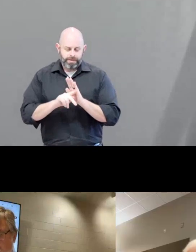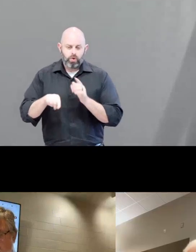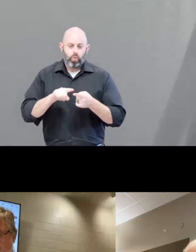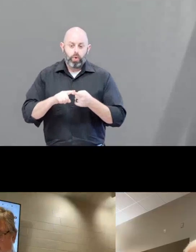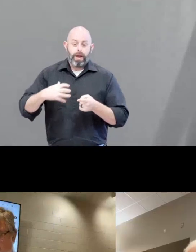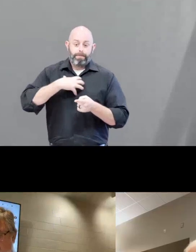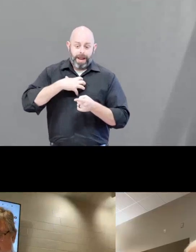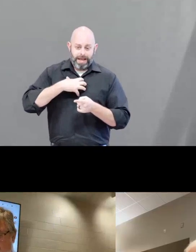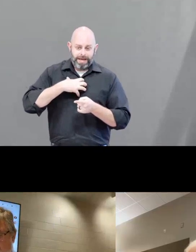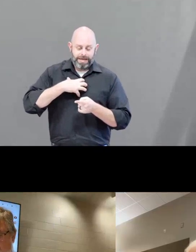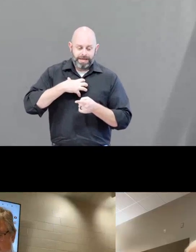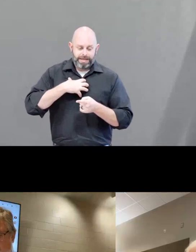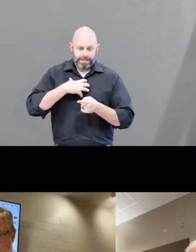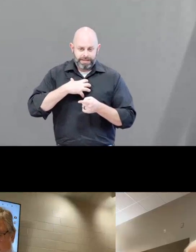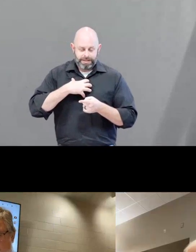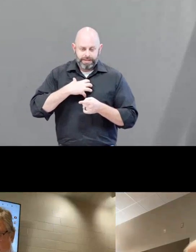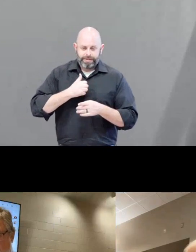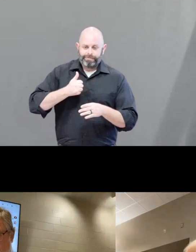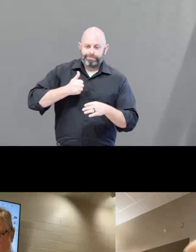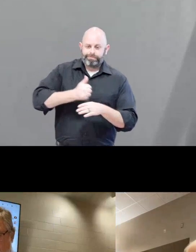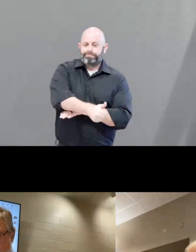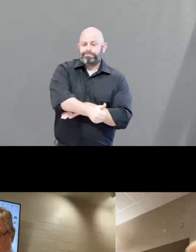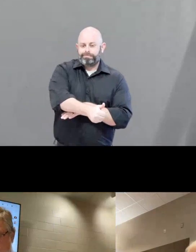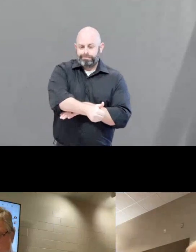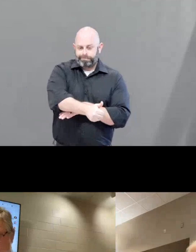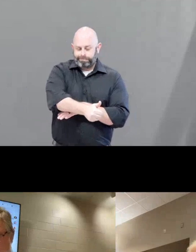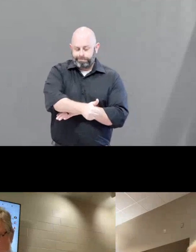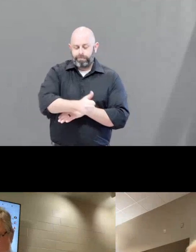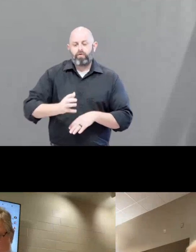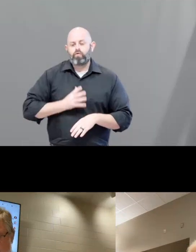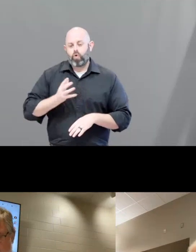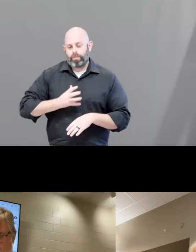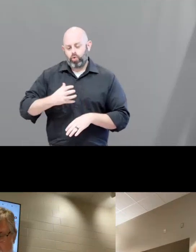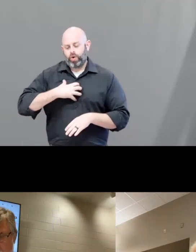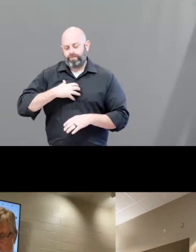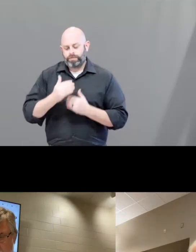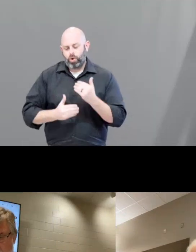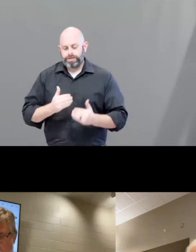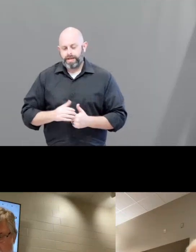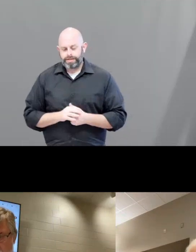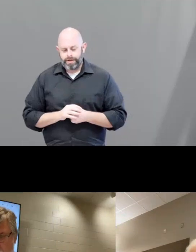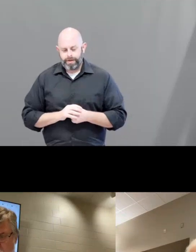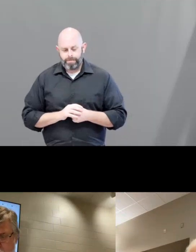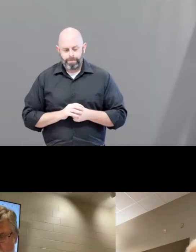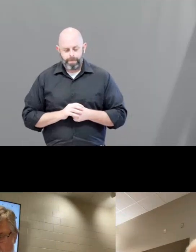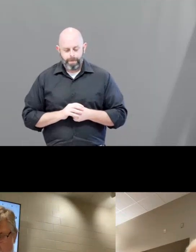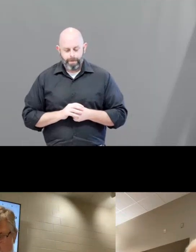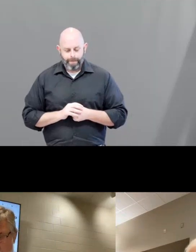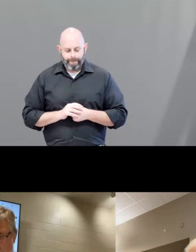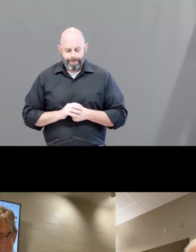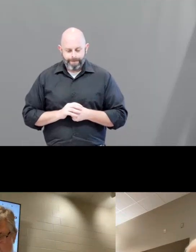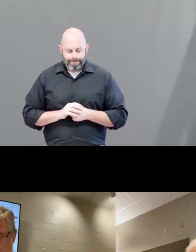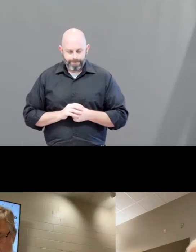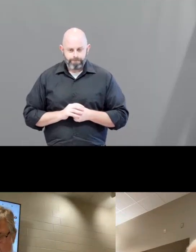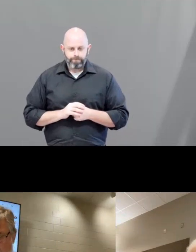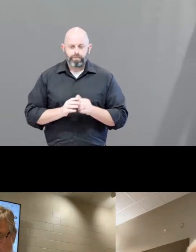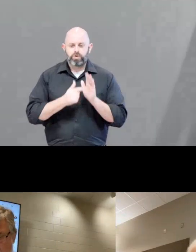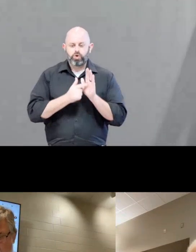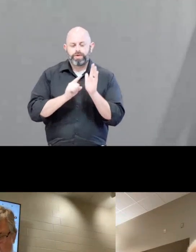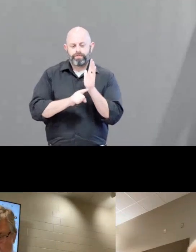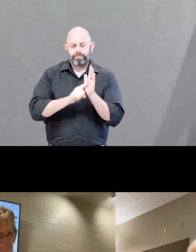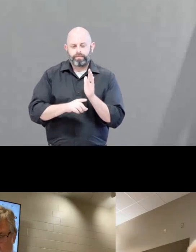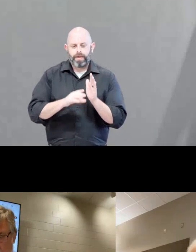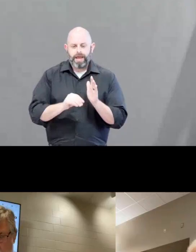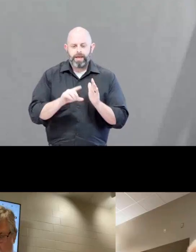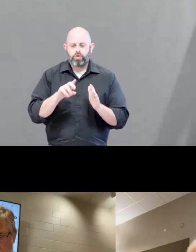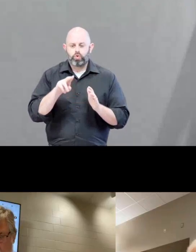a complaint implicates a formal grievance process. And then it outlines the investigation and due